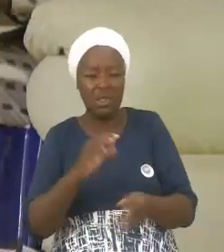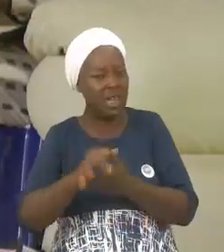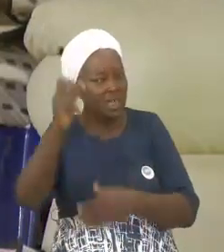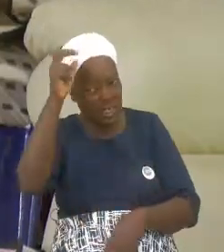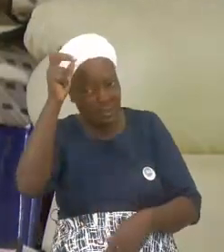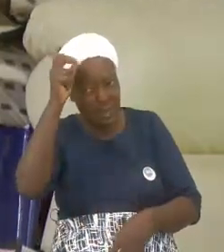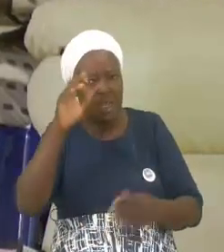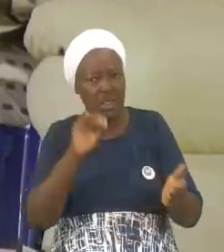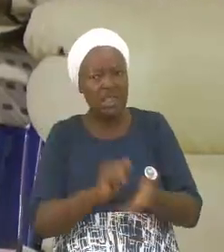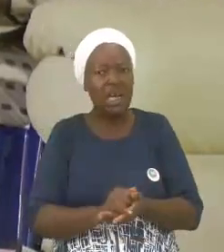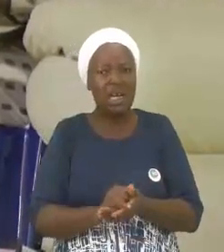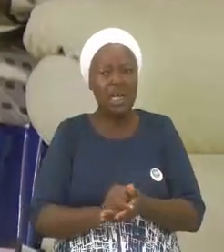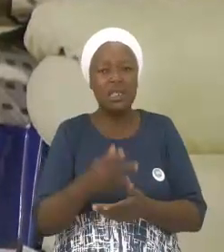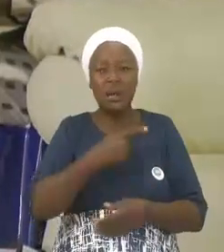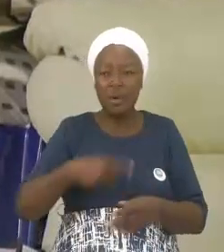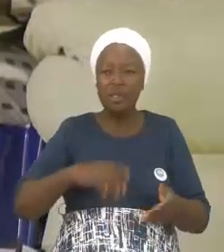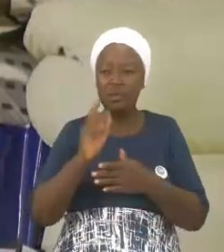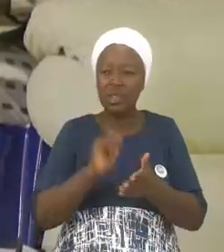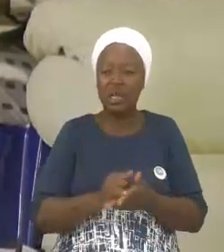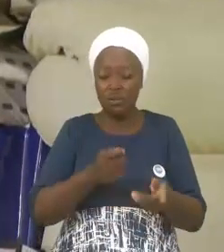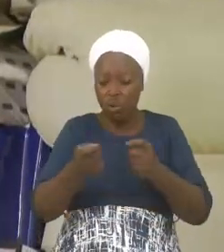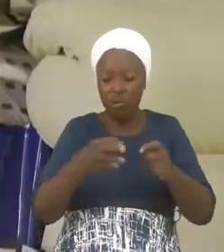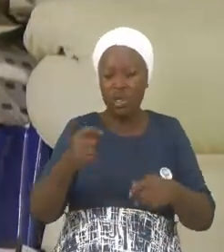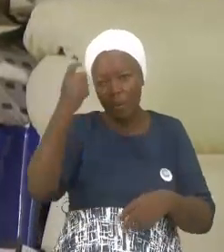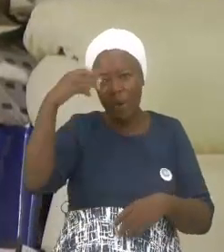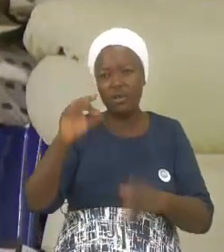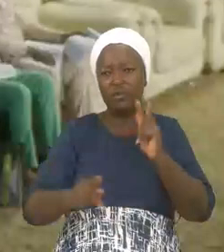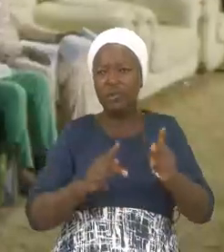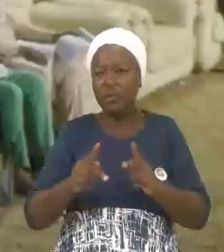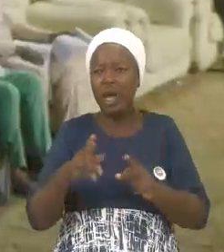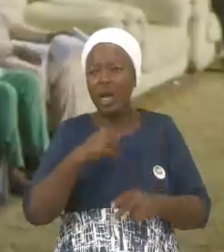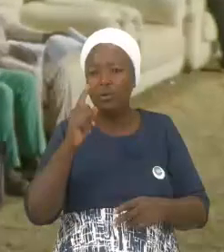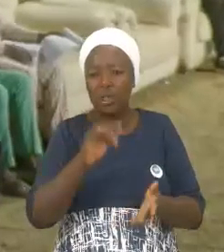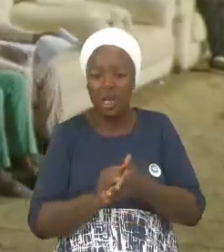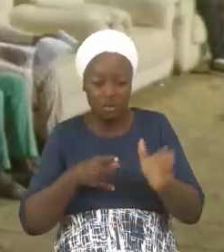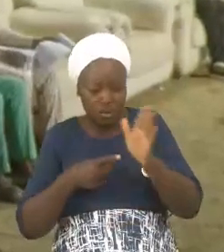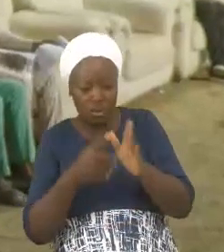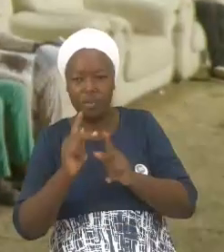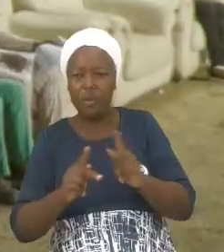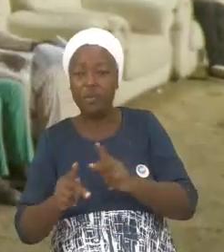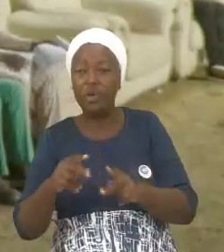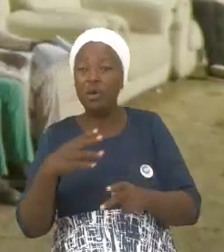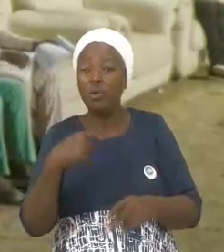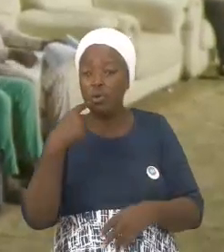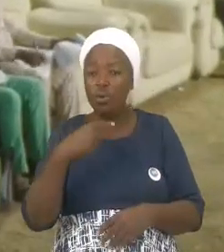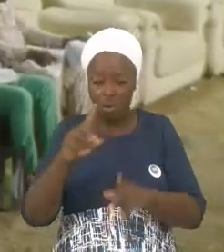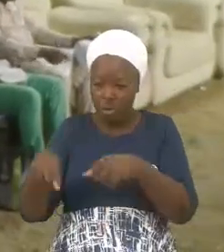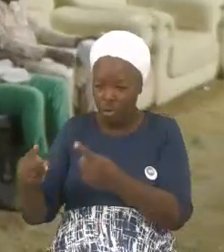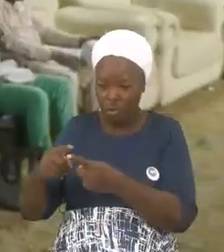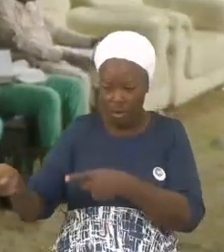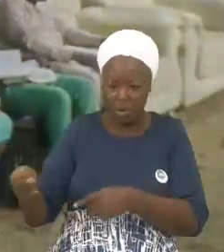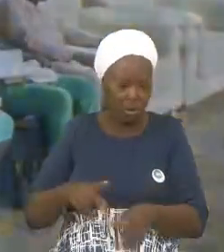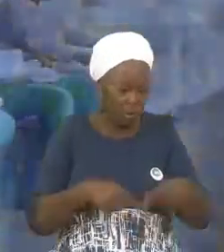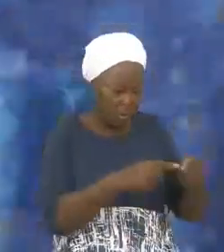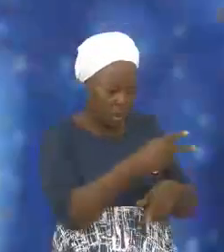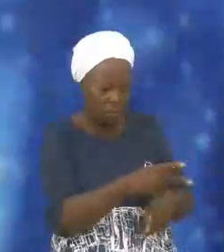that prince, the one that controls the mind of people, and he shows people, go this way, go into the tunnel,